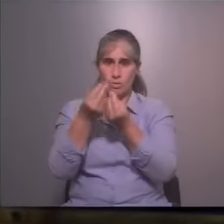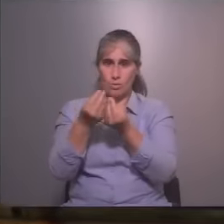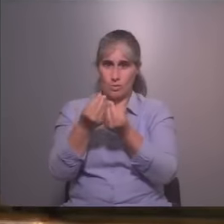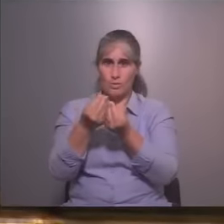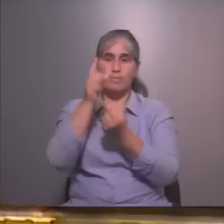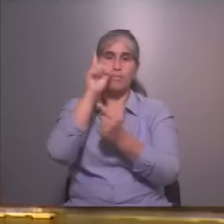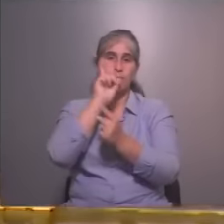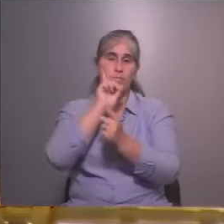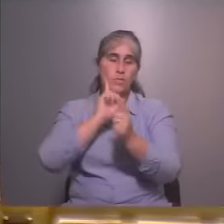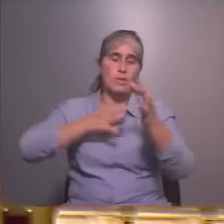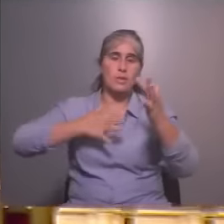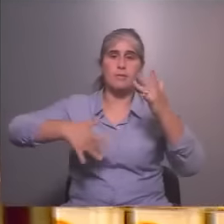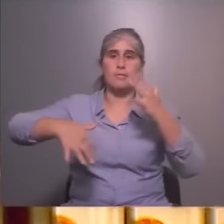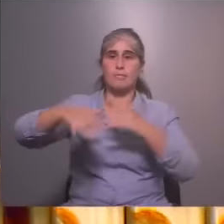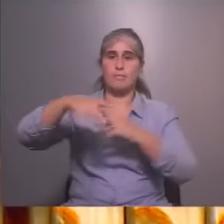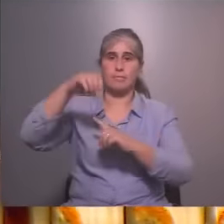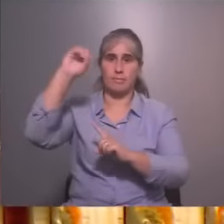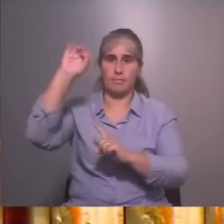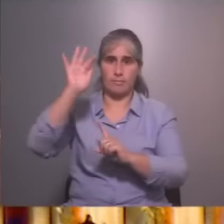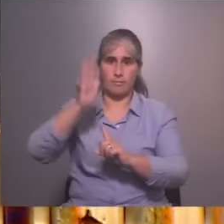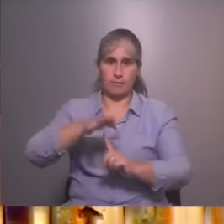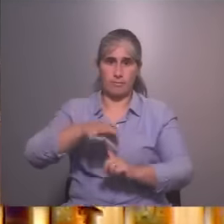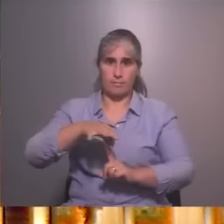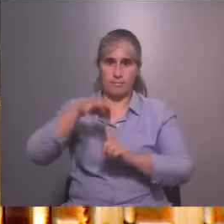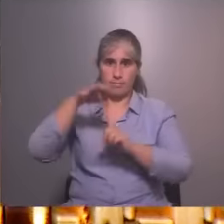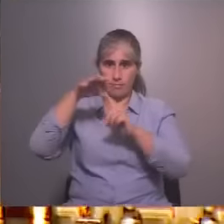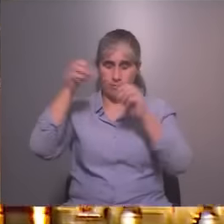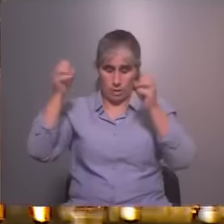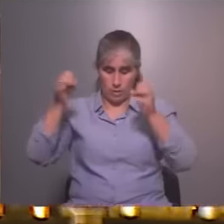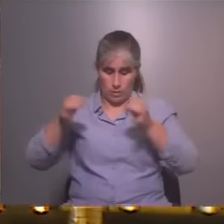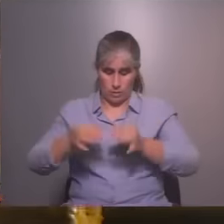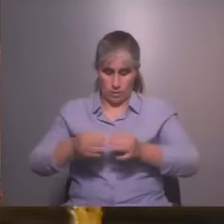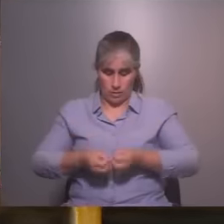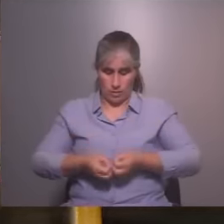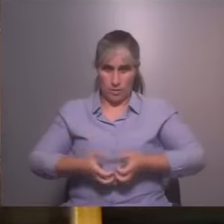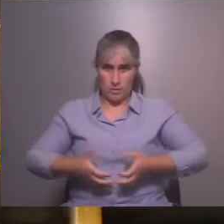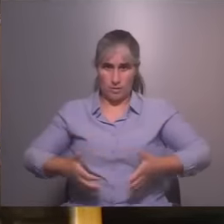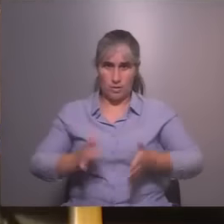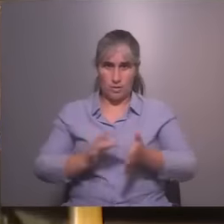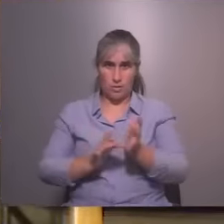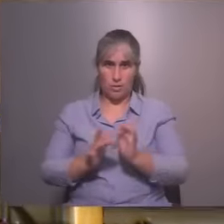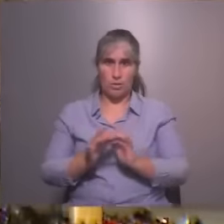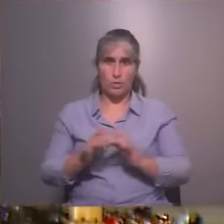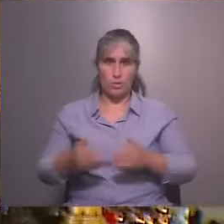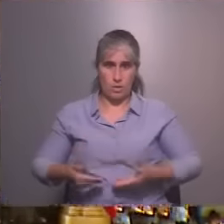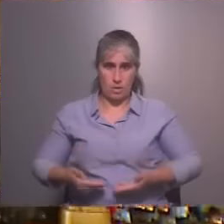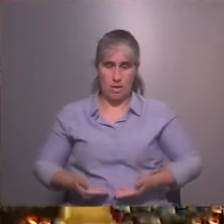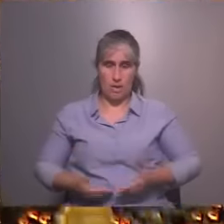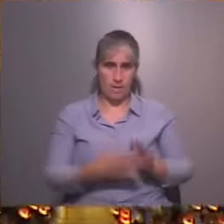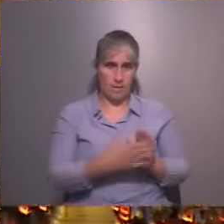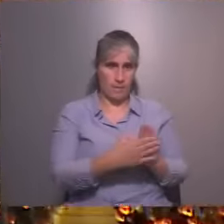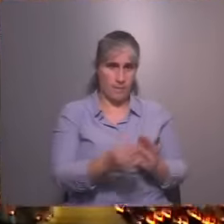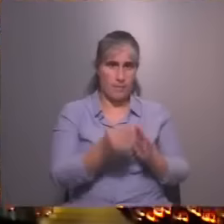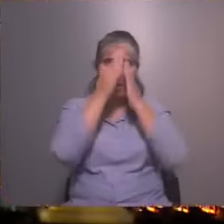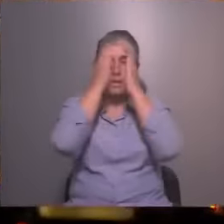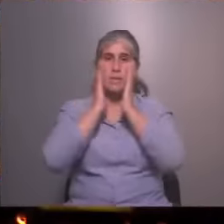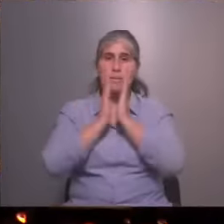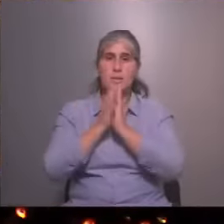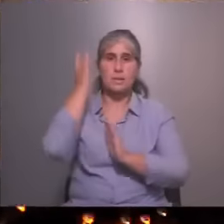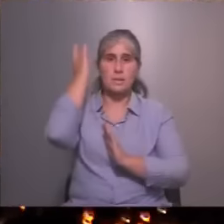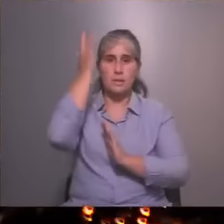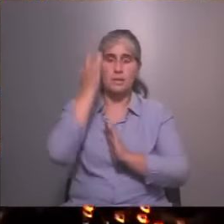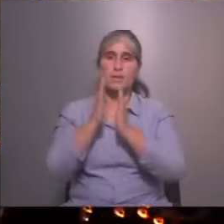Hail Mary, full of grace, the Lord is with thee. Blessed art thou among women,